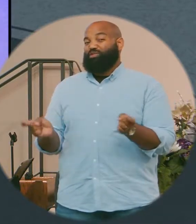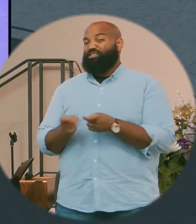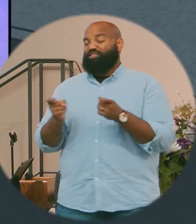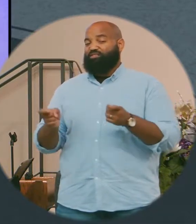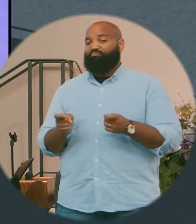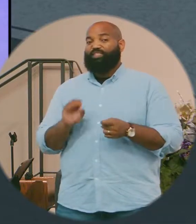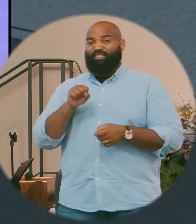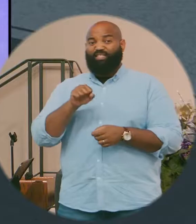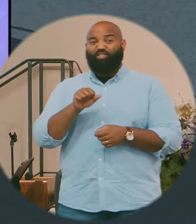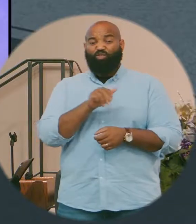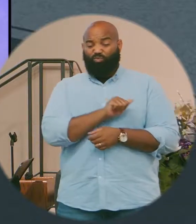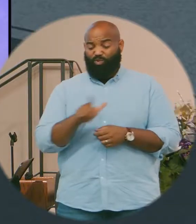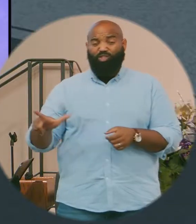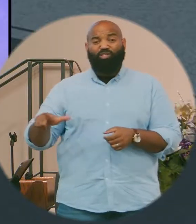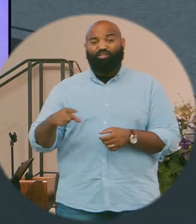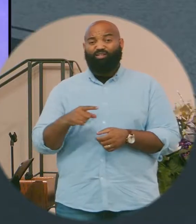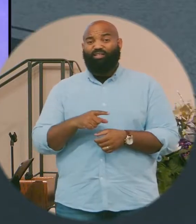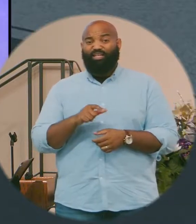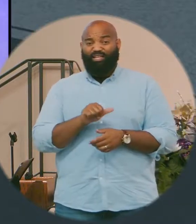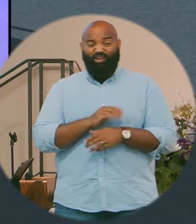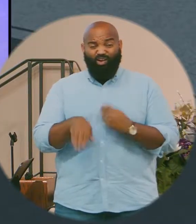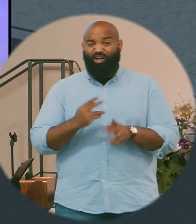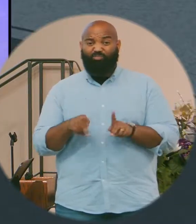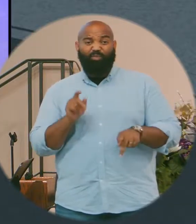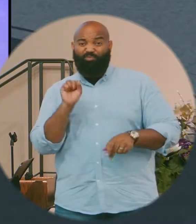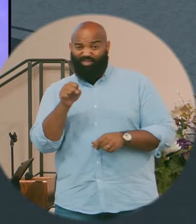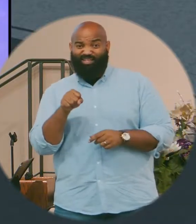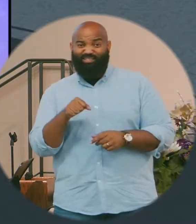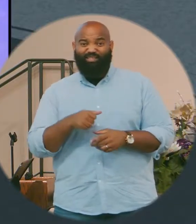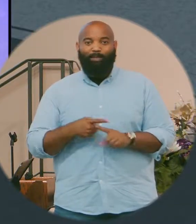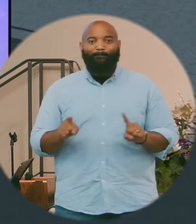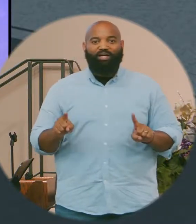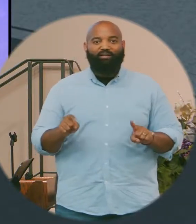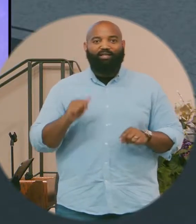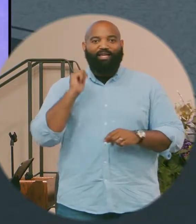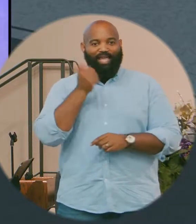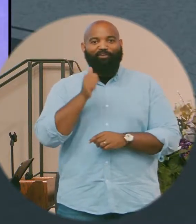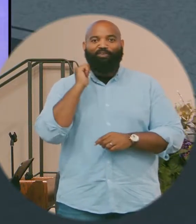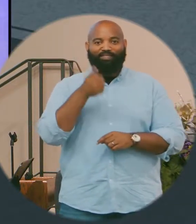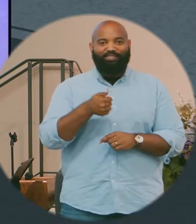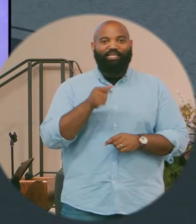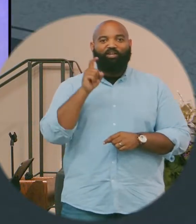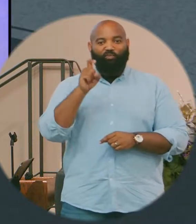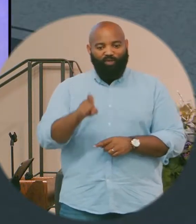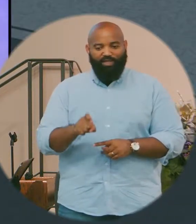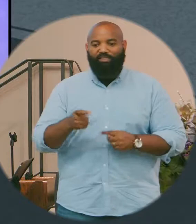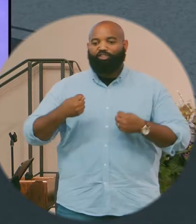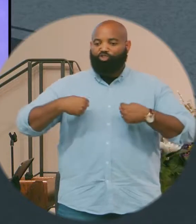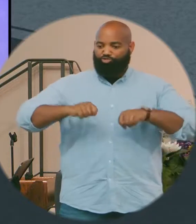hope, Pastor Kyle, that you are committed to that daily fight to live out Proverbs